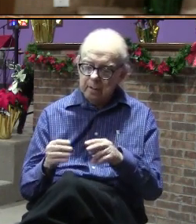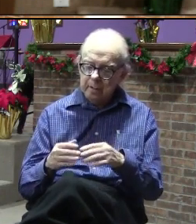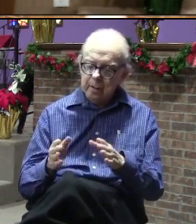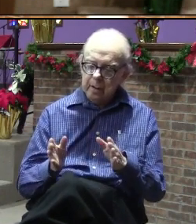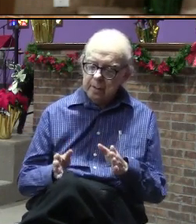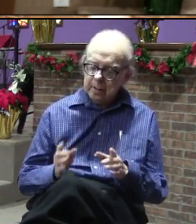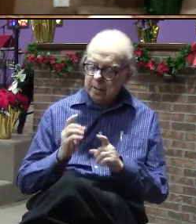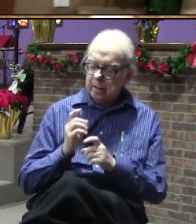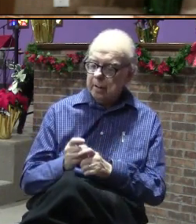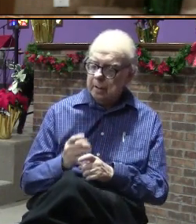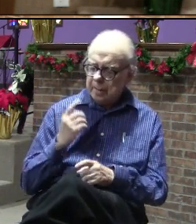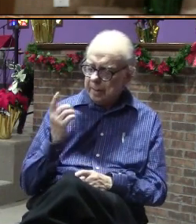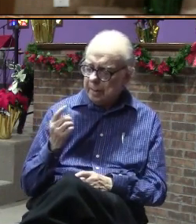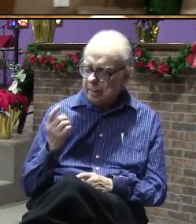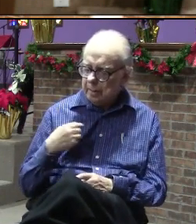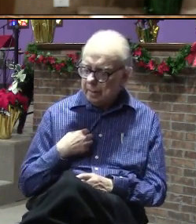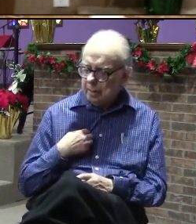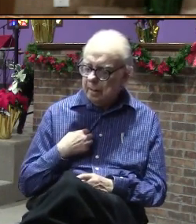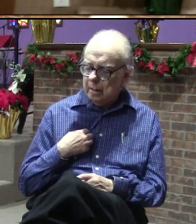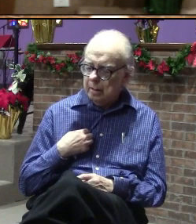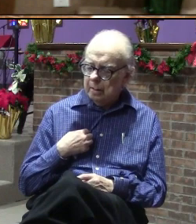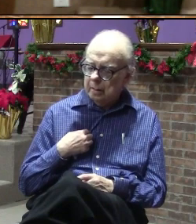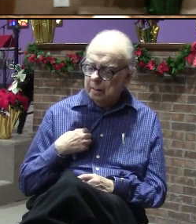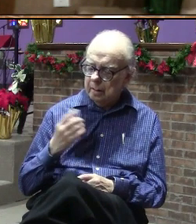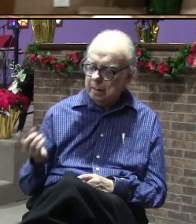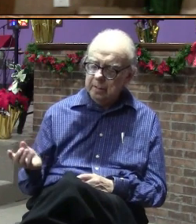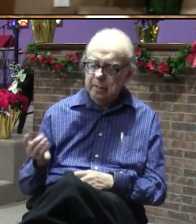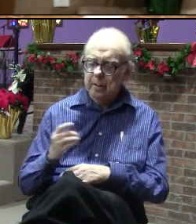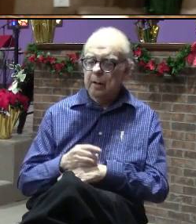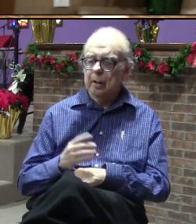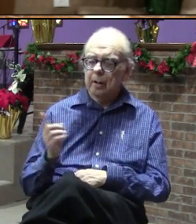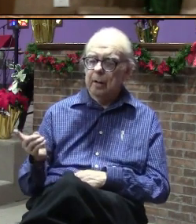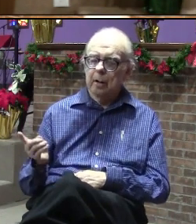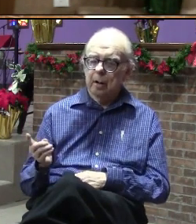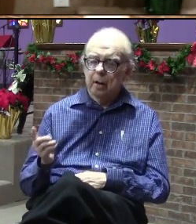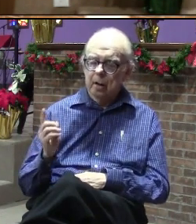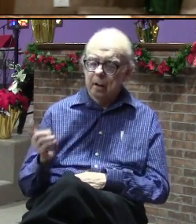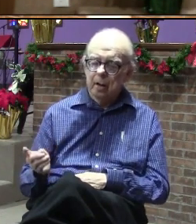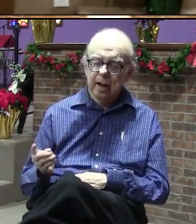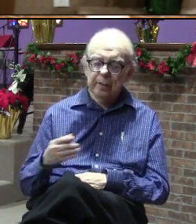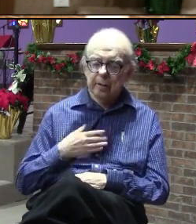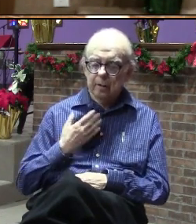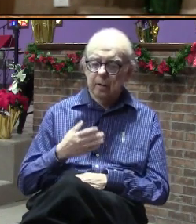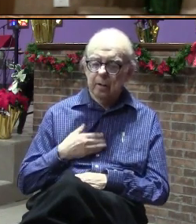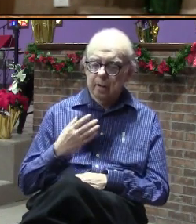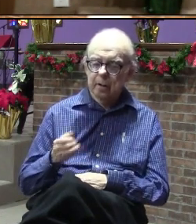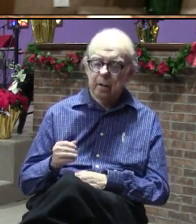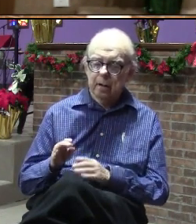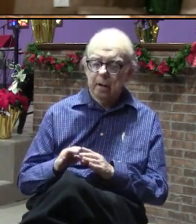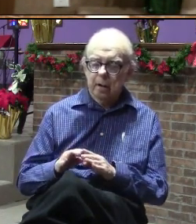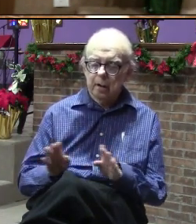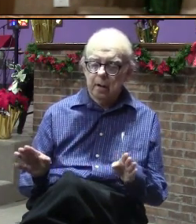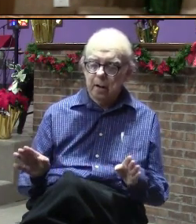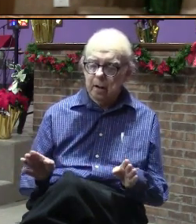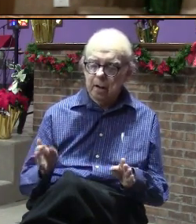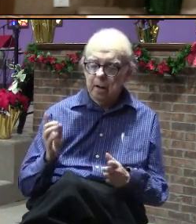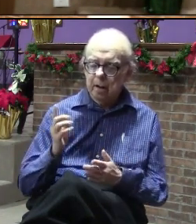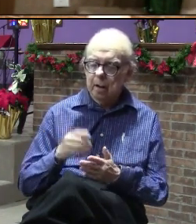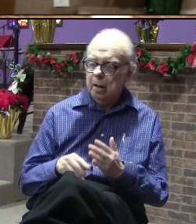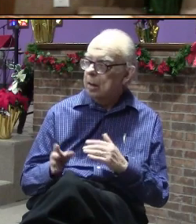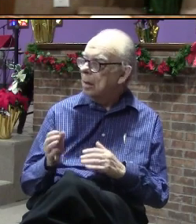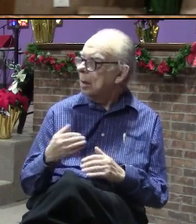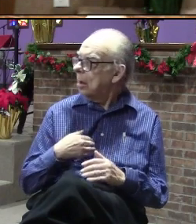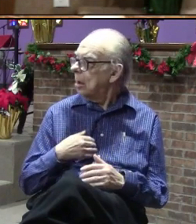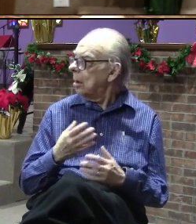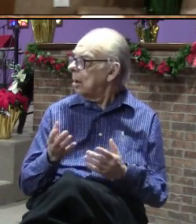present thinking that on Christmas Day, I'm gonna get the joy of opening that, of what it is that I've